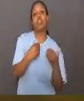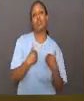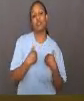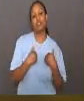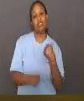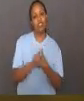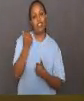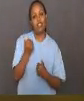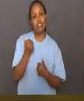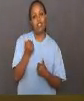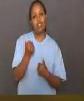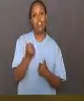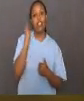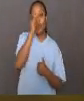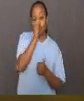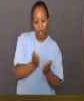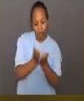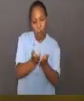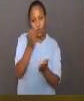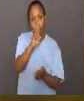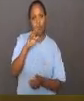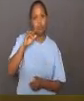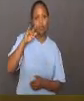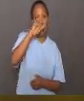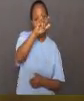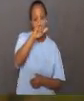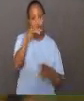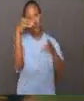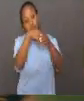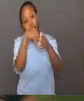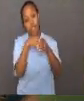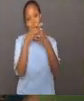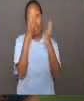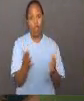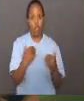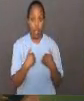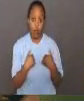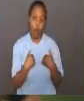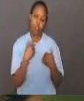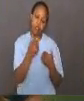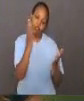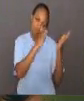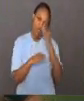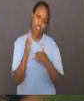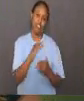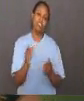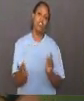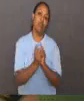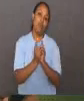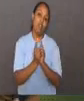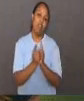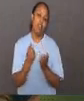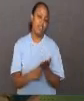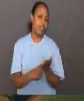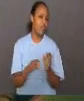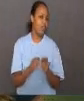or aircraft heading to the United States. Thus, it is important